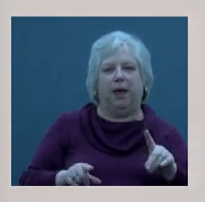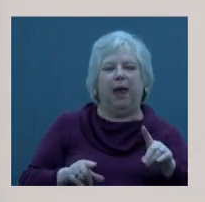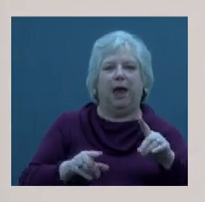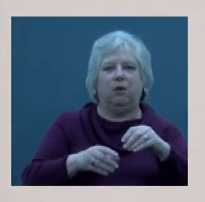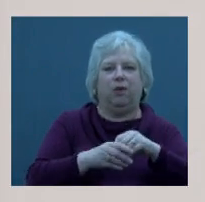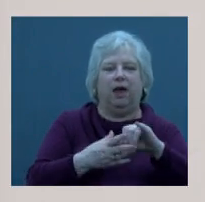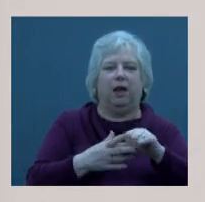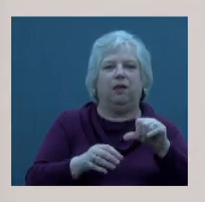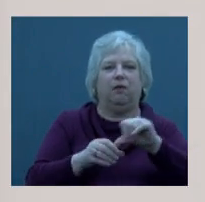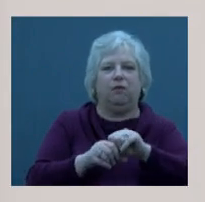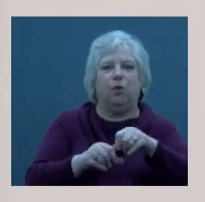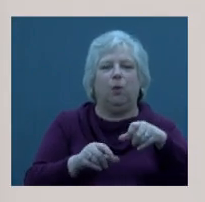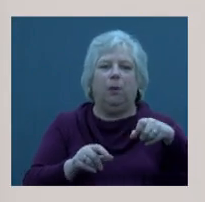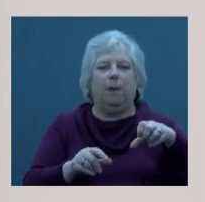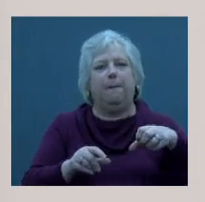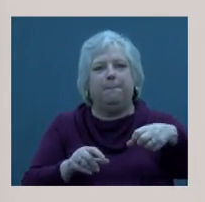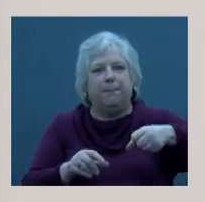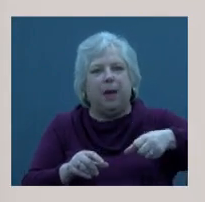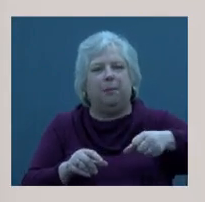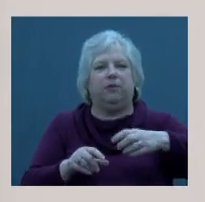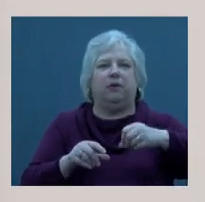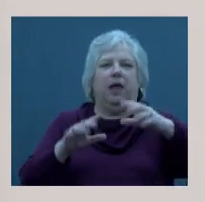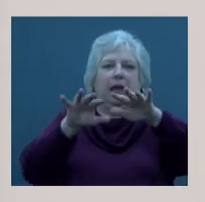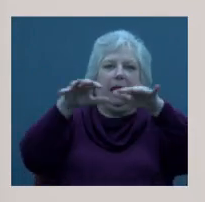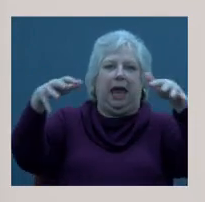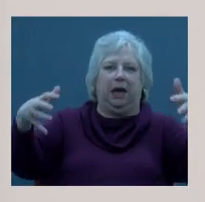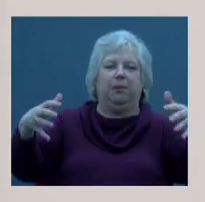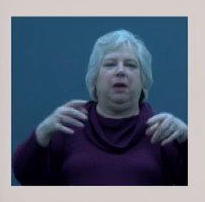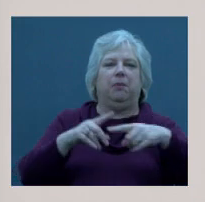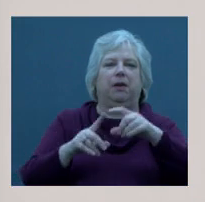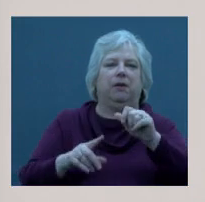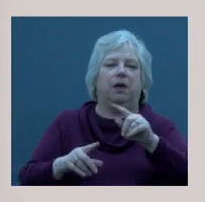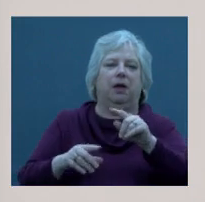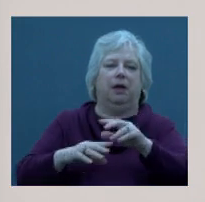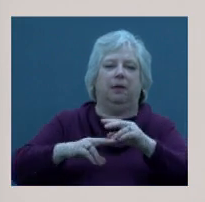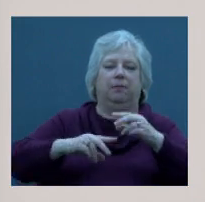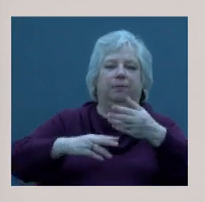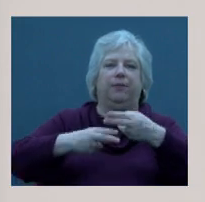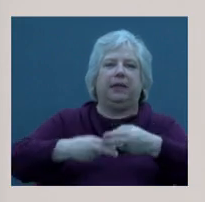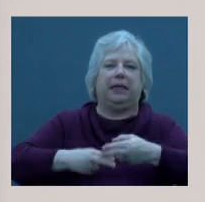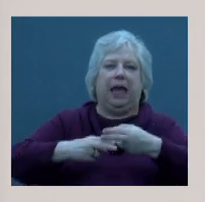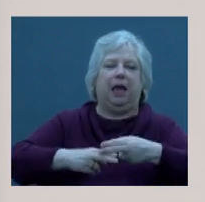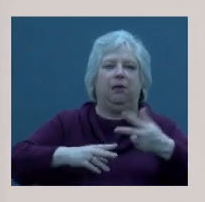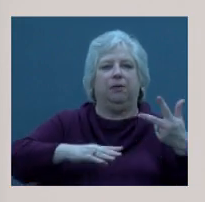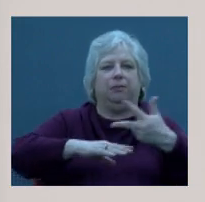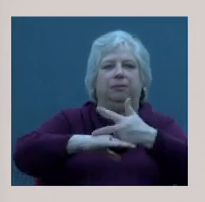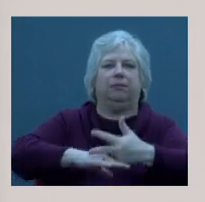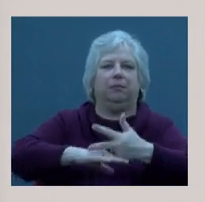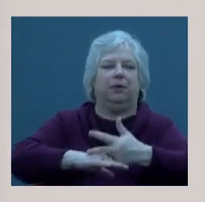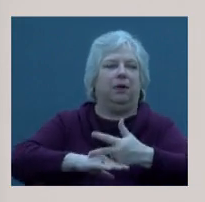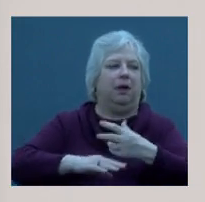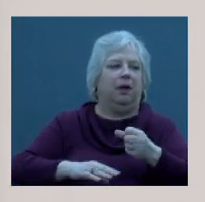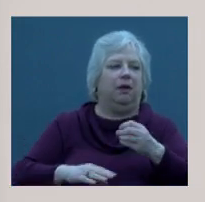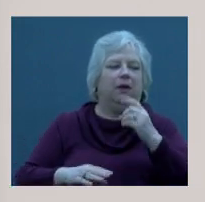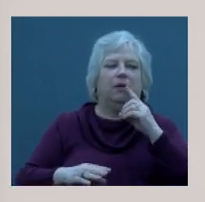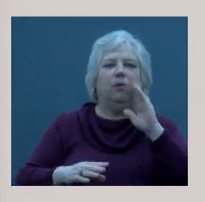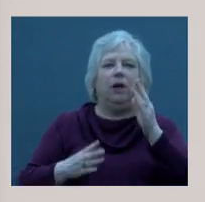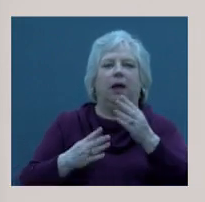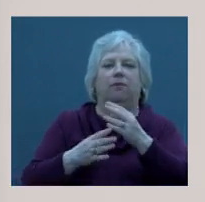that, the fuel pumps and canopy, as well as a truck scale. Signs on the site would include entrance drives and freestanding pole